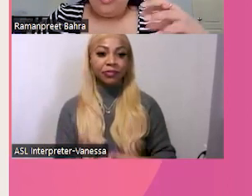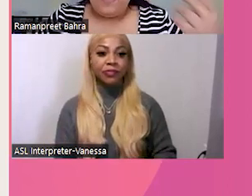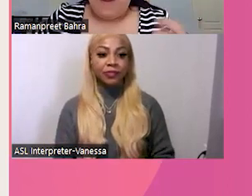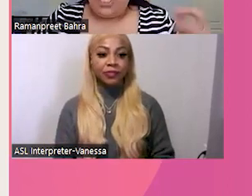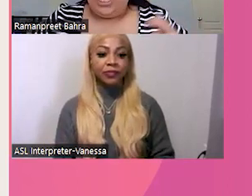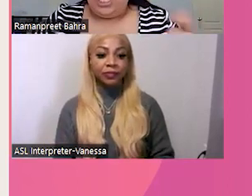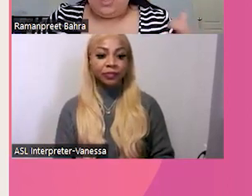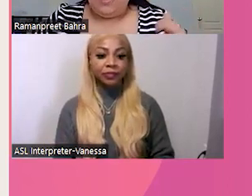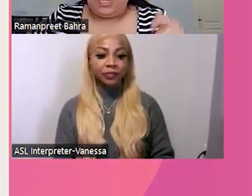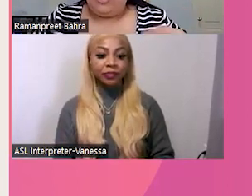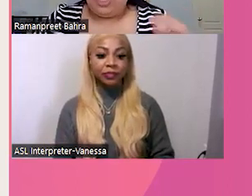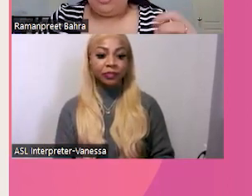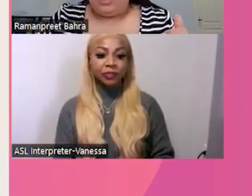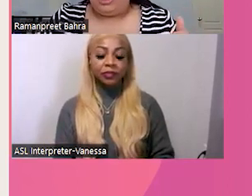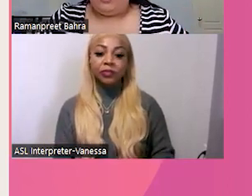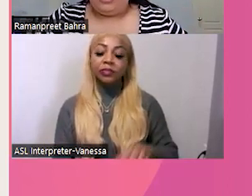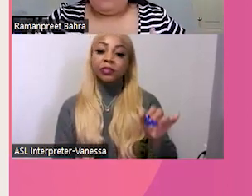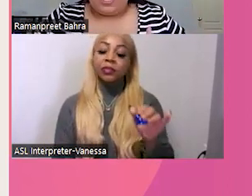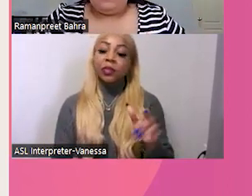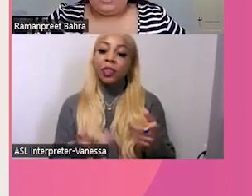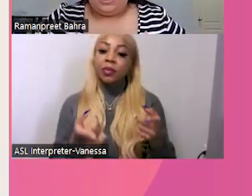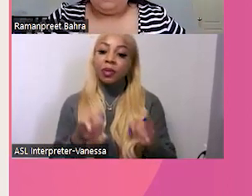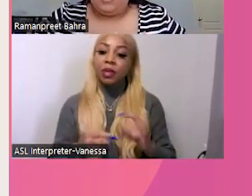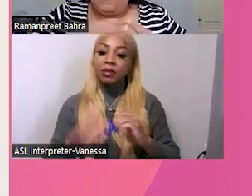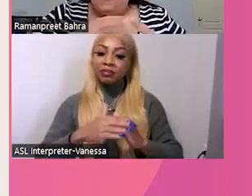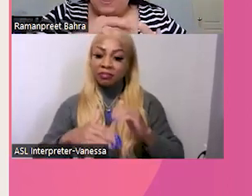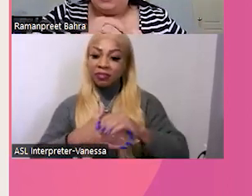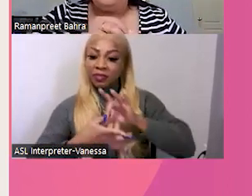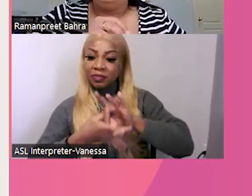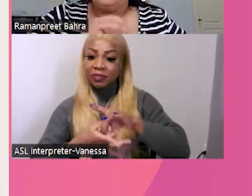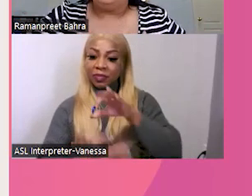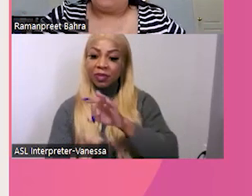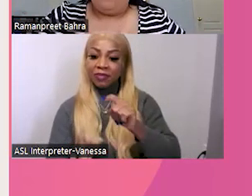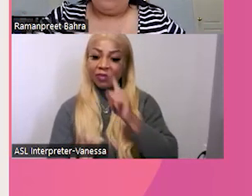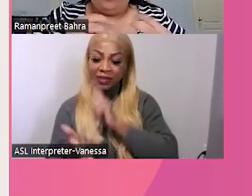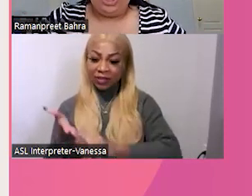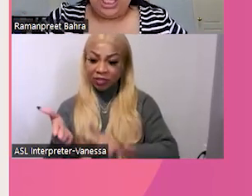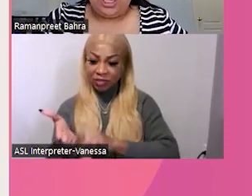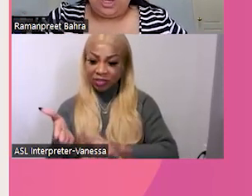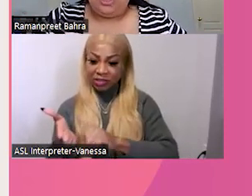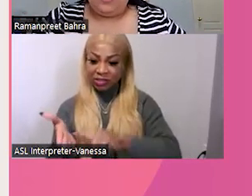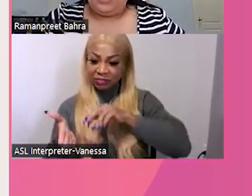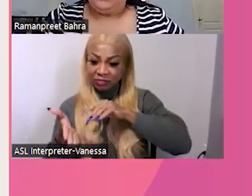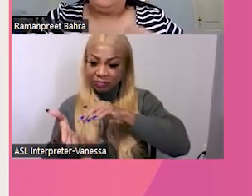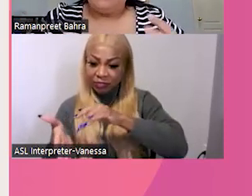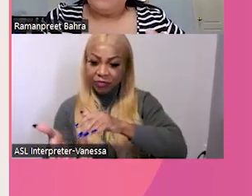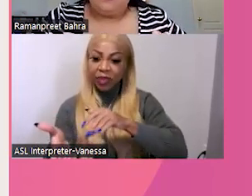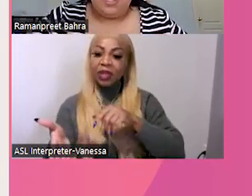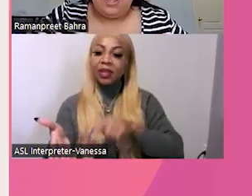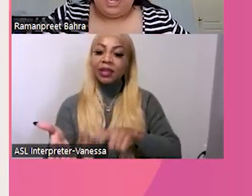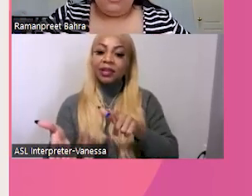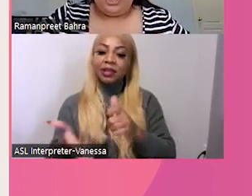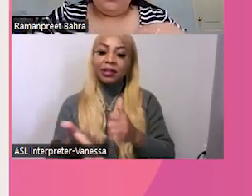So what's happening here is that intersectionality within fat studies is taken up to fully understand the